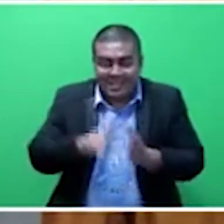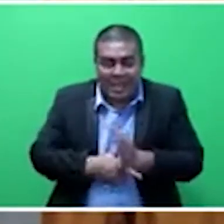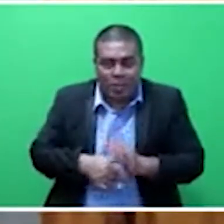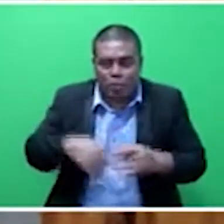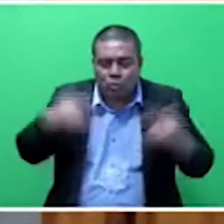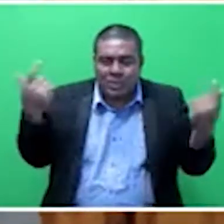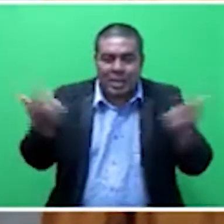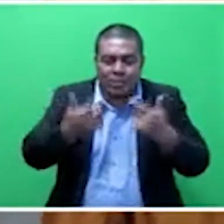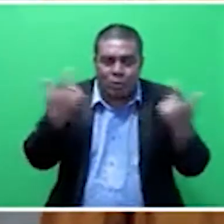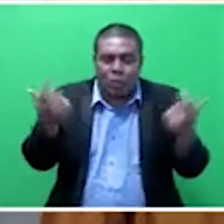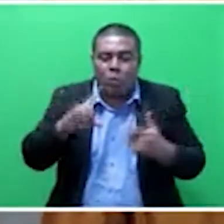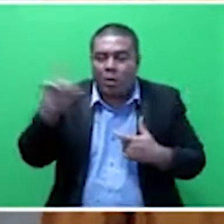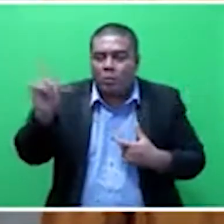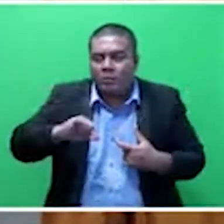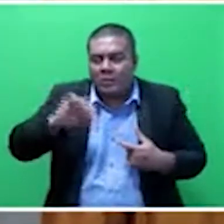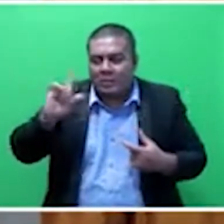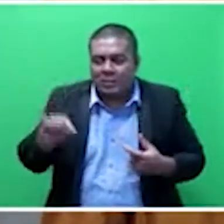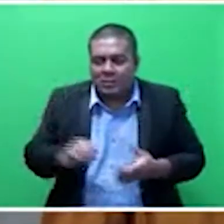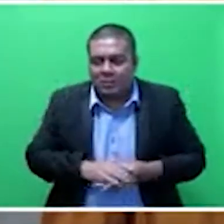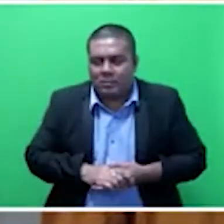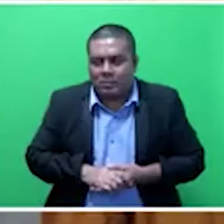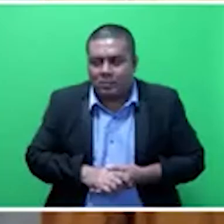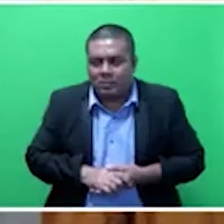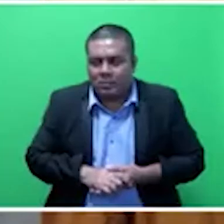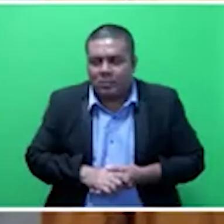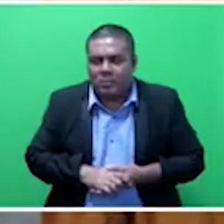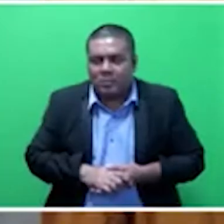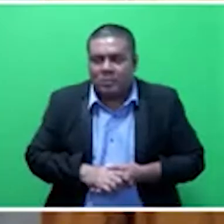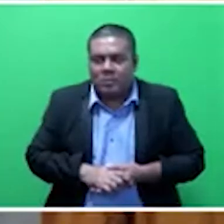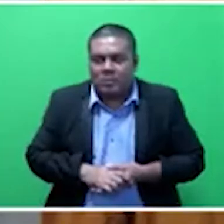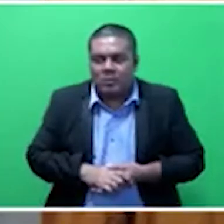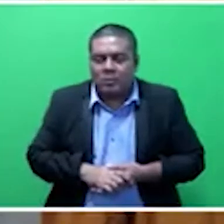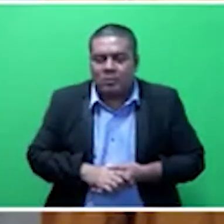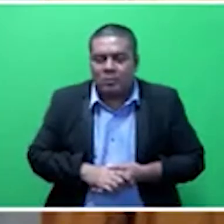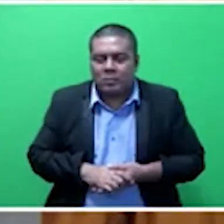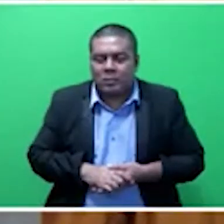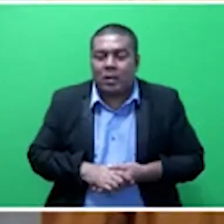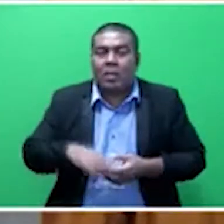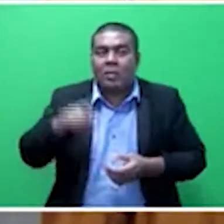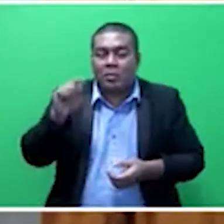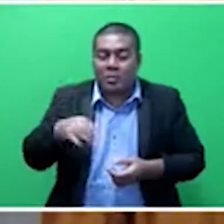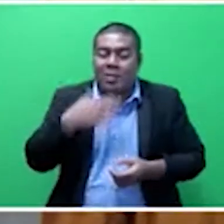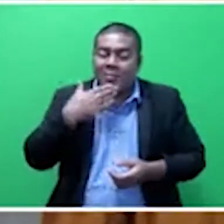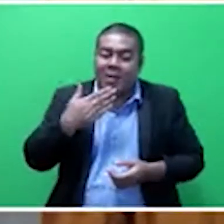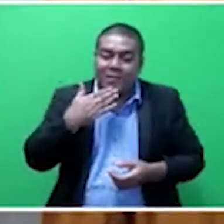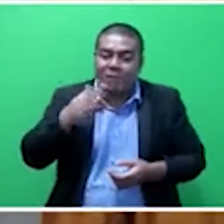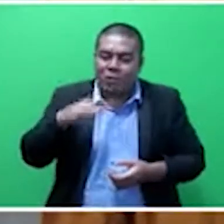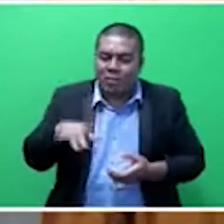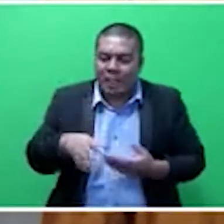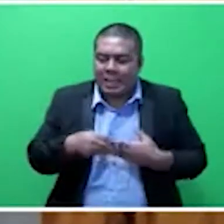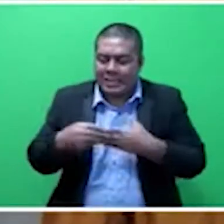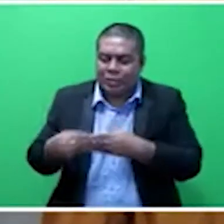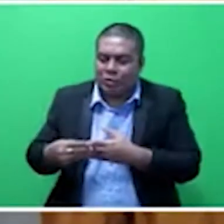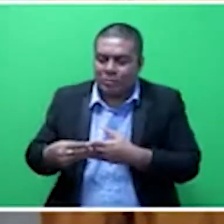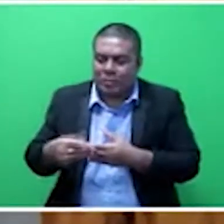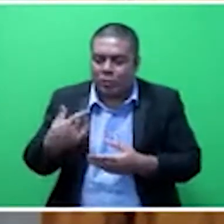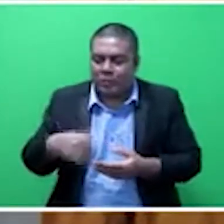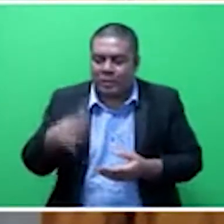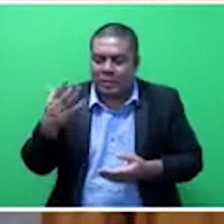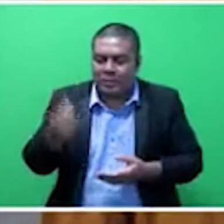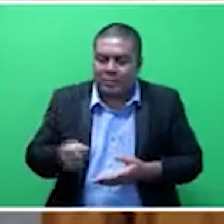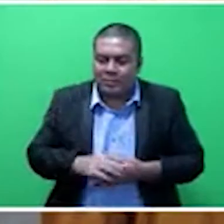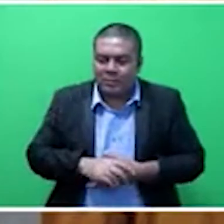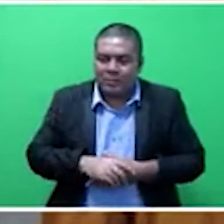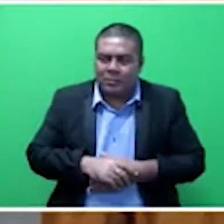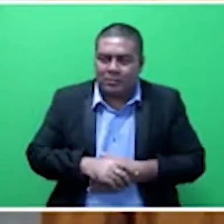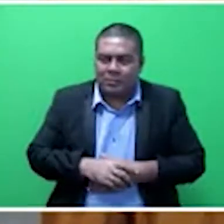celebrate what we have done, but not to rest on our glory. To be thankful for the leadership that we have had, to be thankful